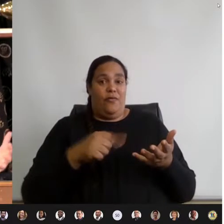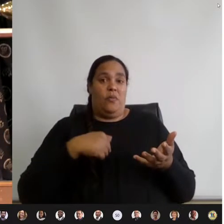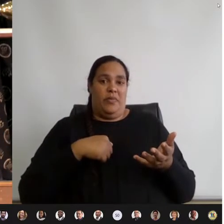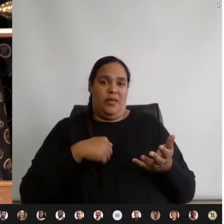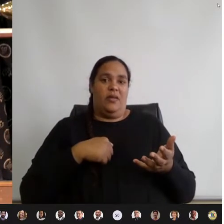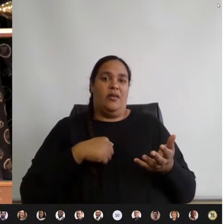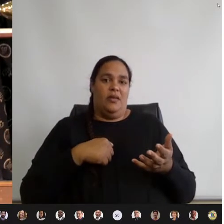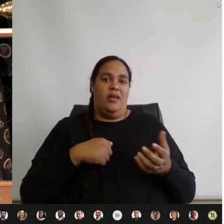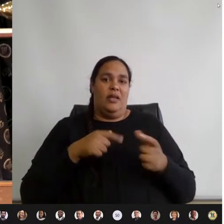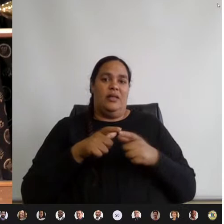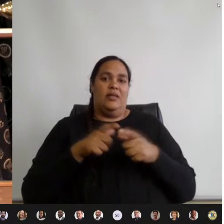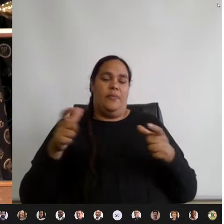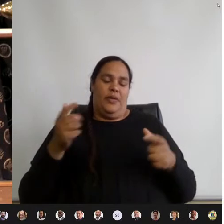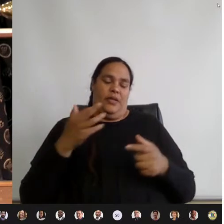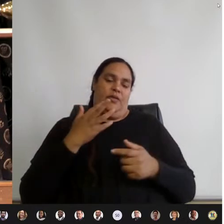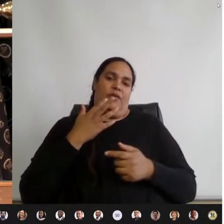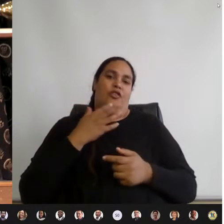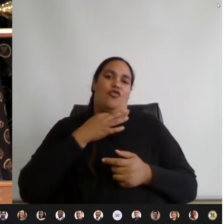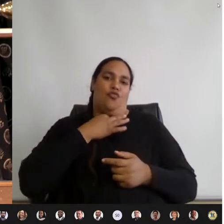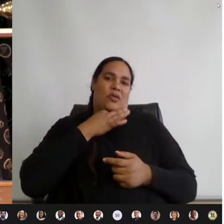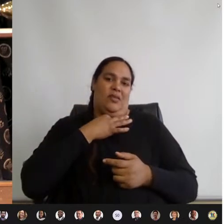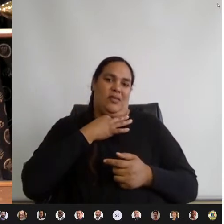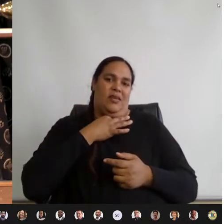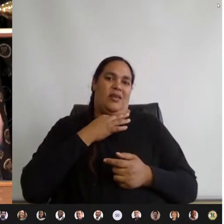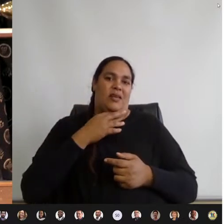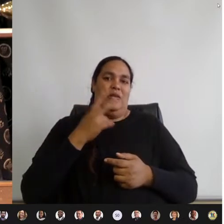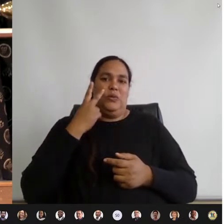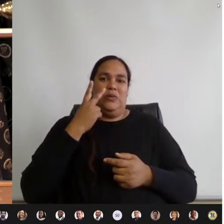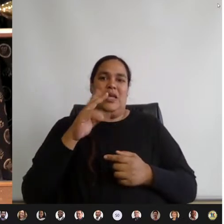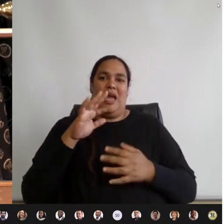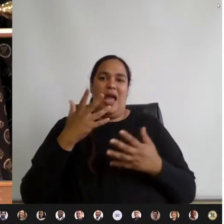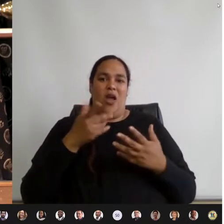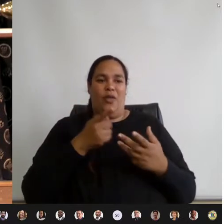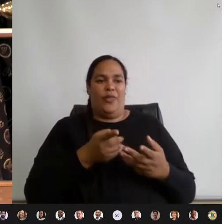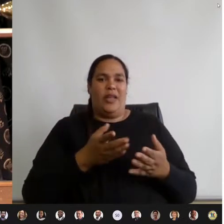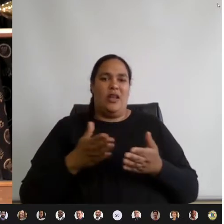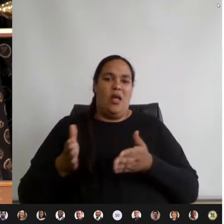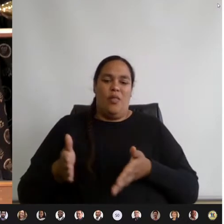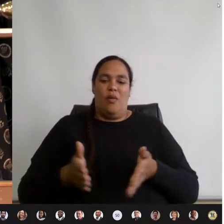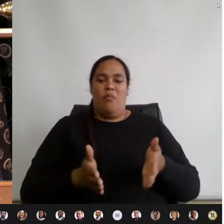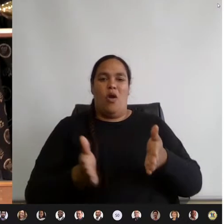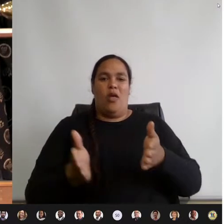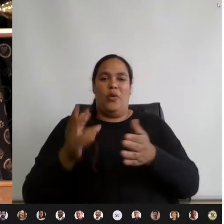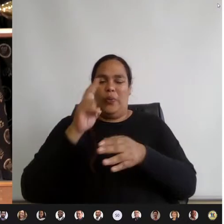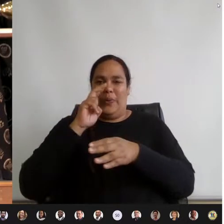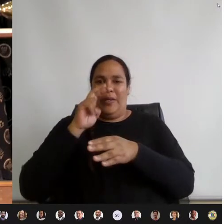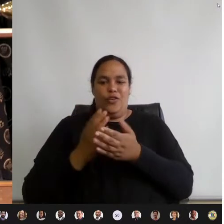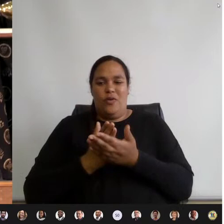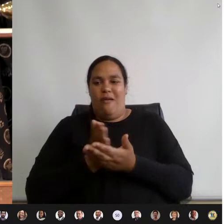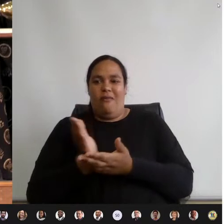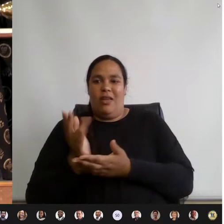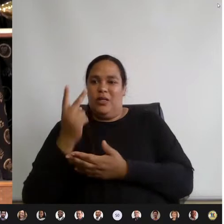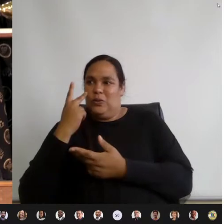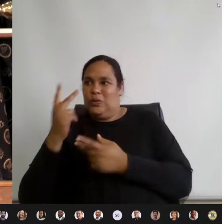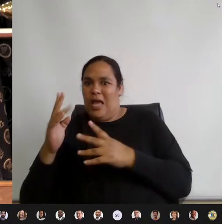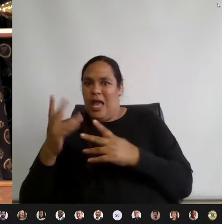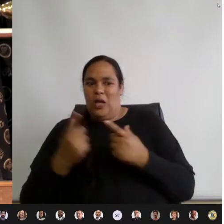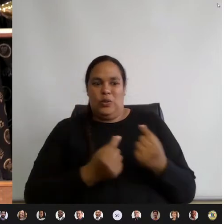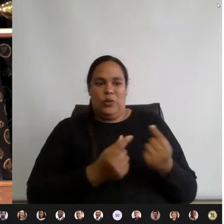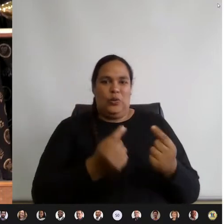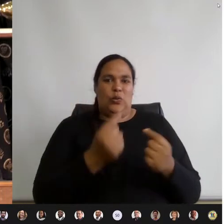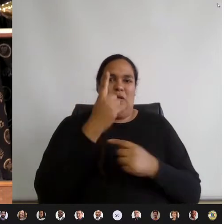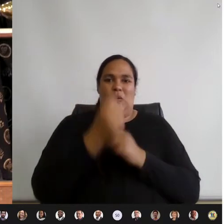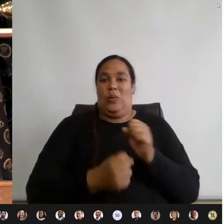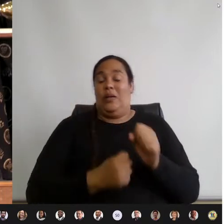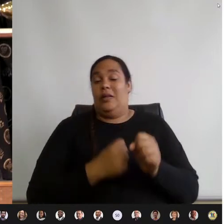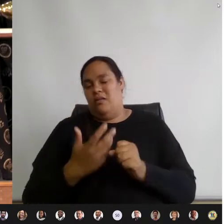a massive risk, just looking at our trajectory and the pathway that we have to navigate in the year to come.